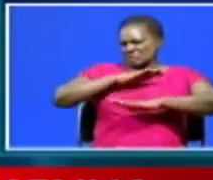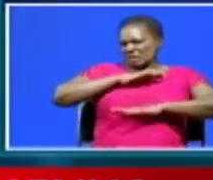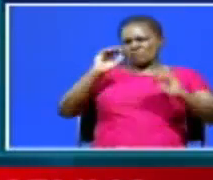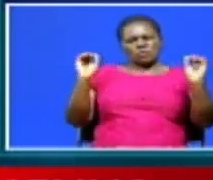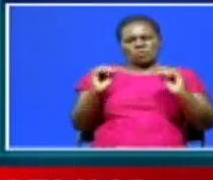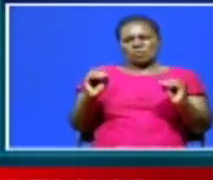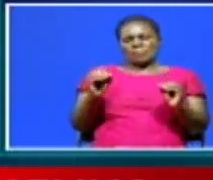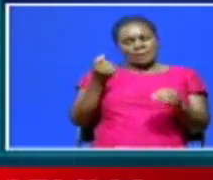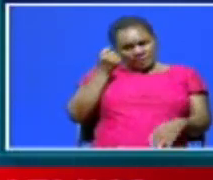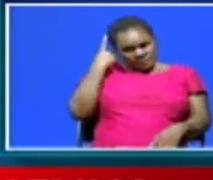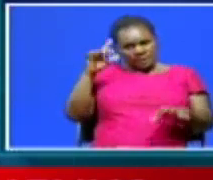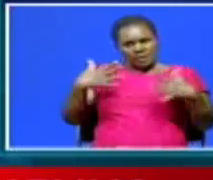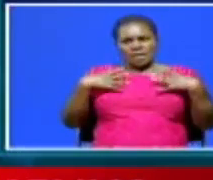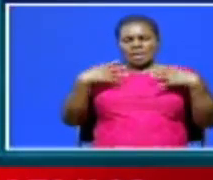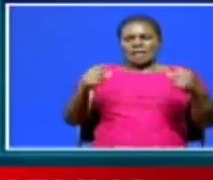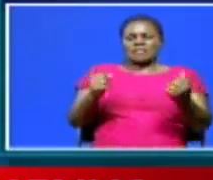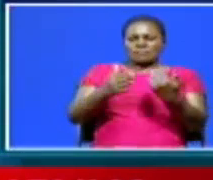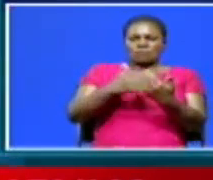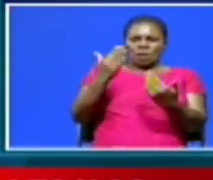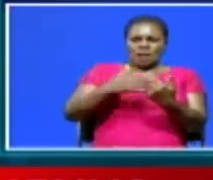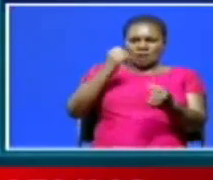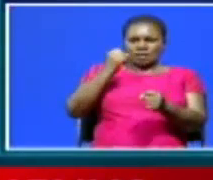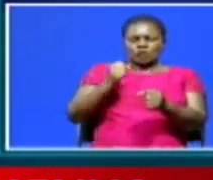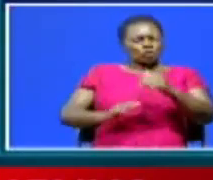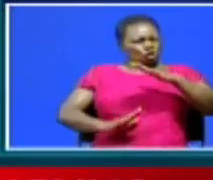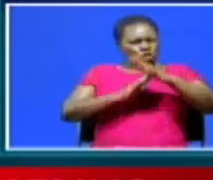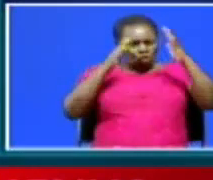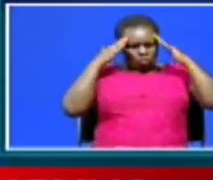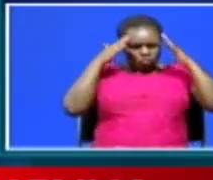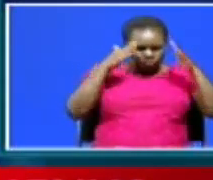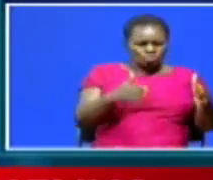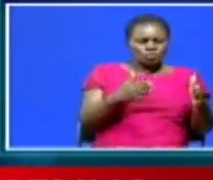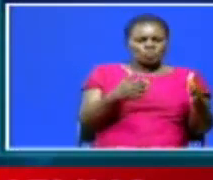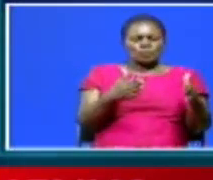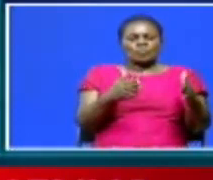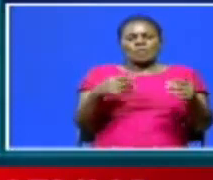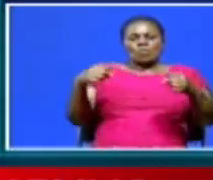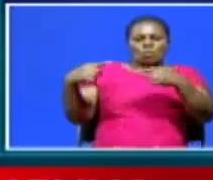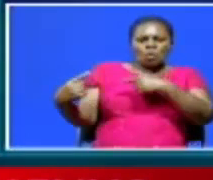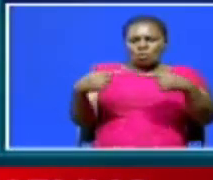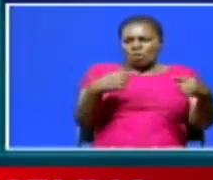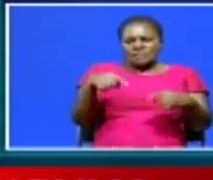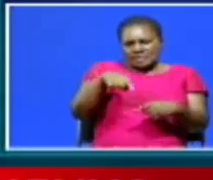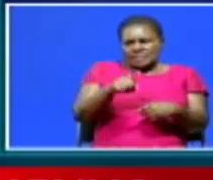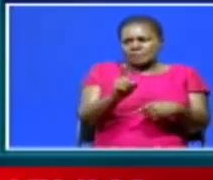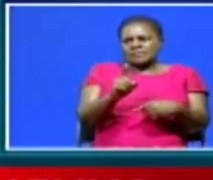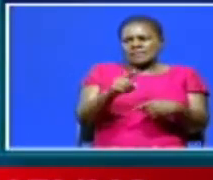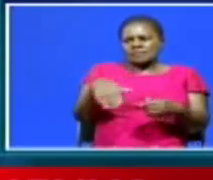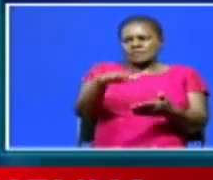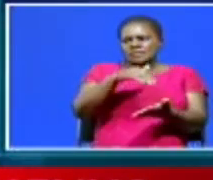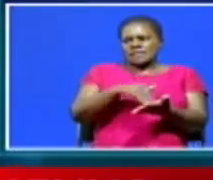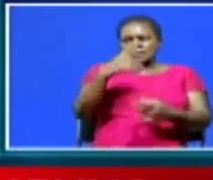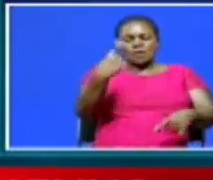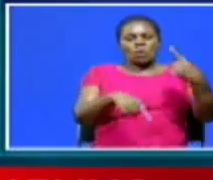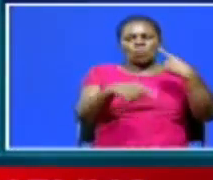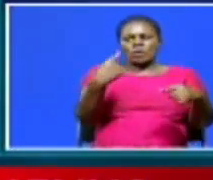It's important for us to understand that our healthcare workers remain our top priority. In this fight, if anything, they are the heartbeat of us winning